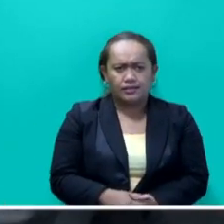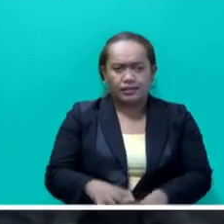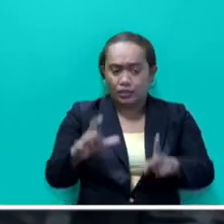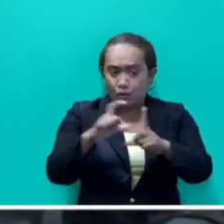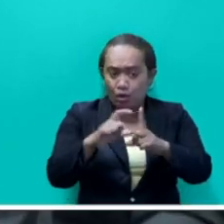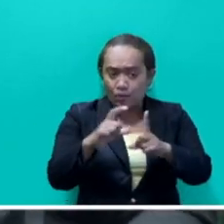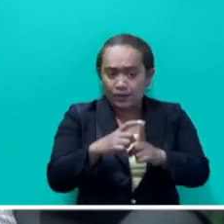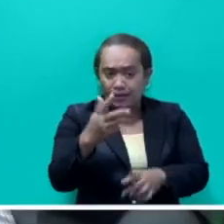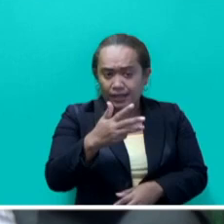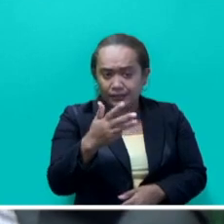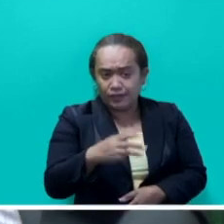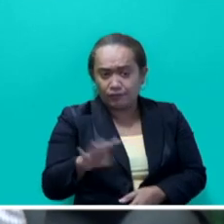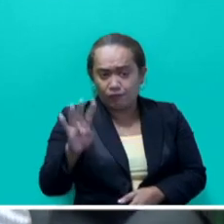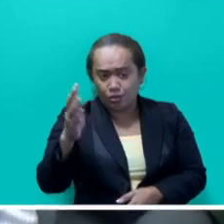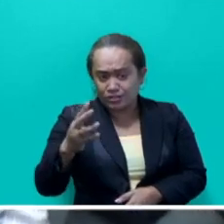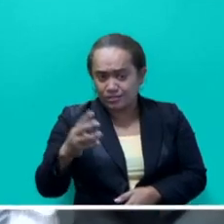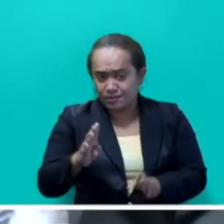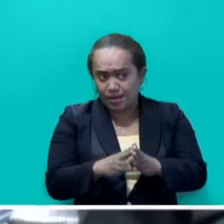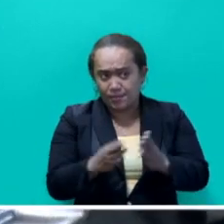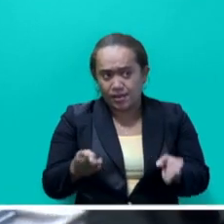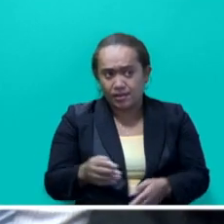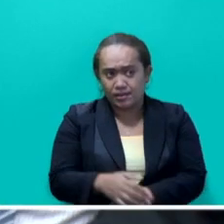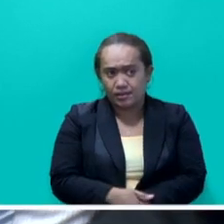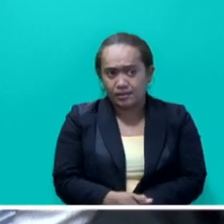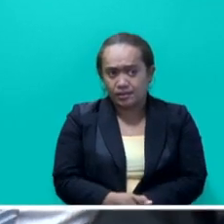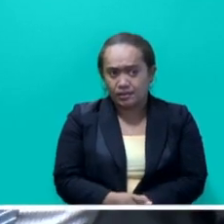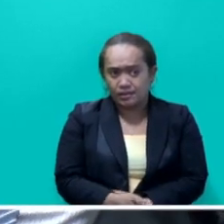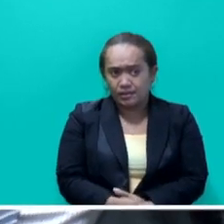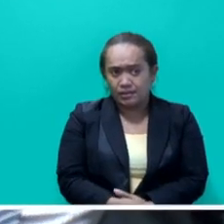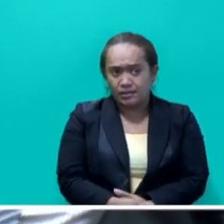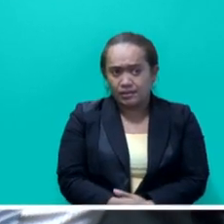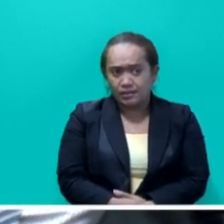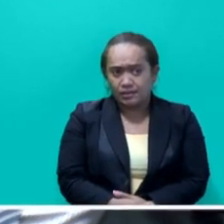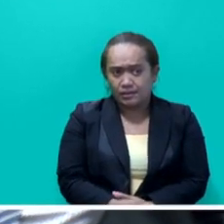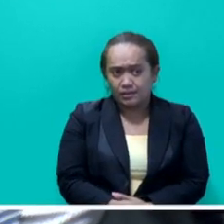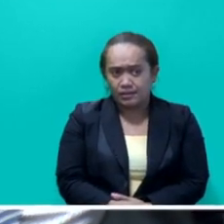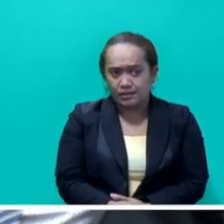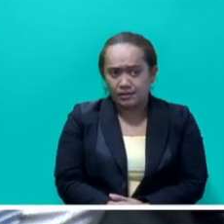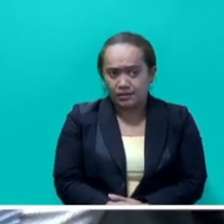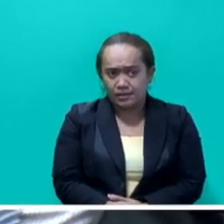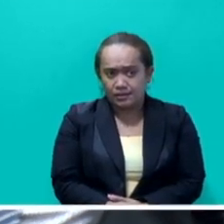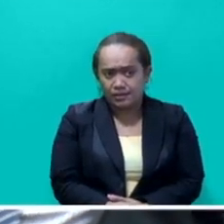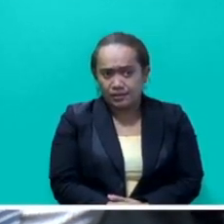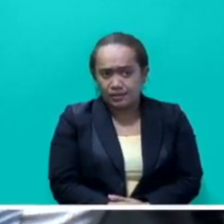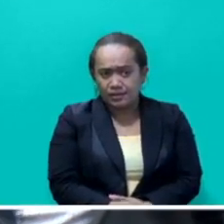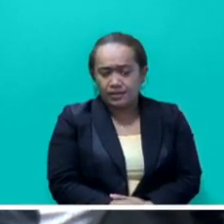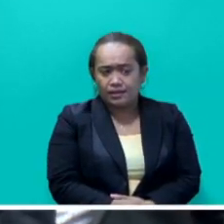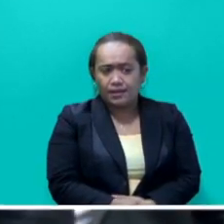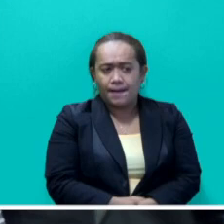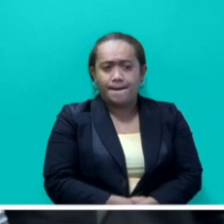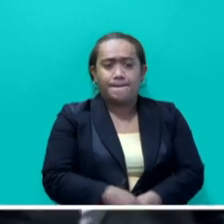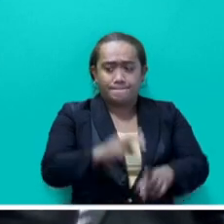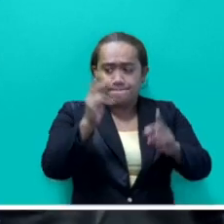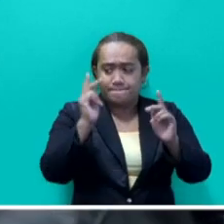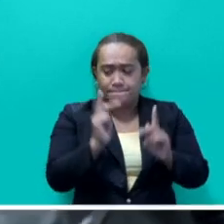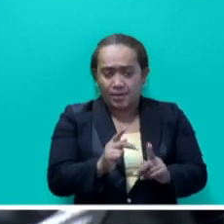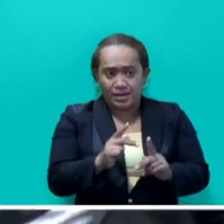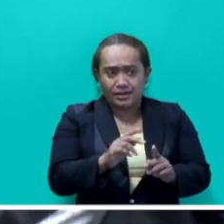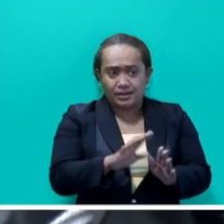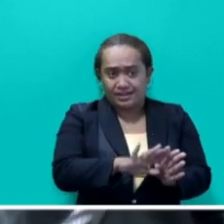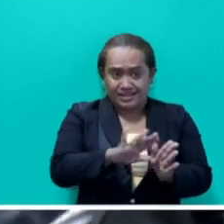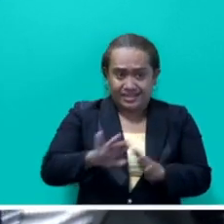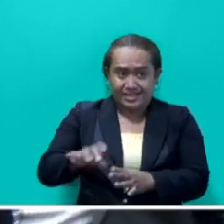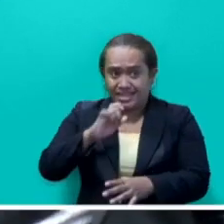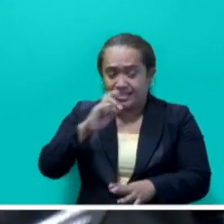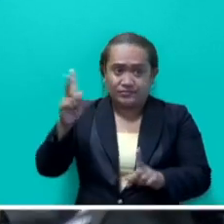day. Permanent alienation is in violation of God's law. I say